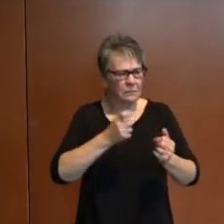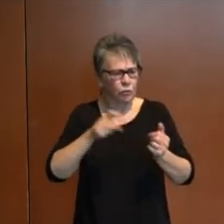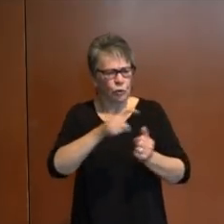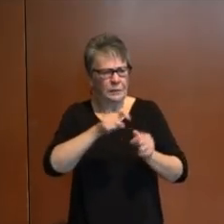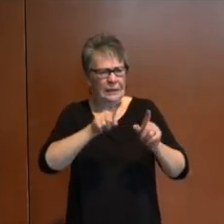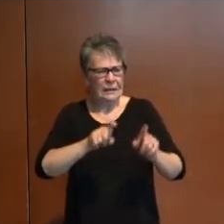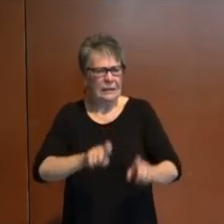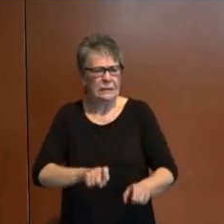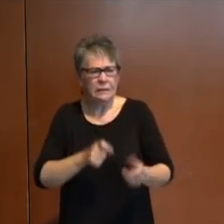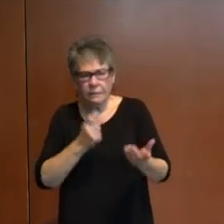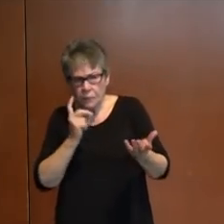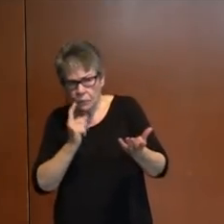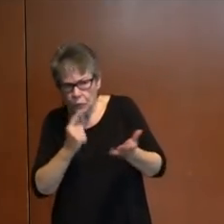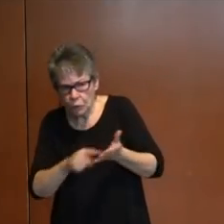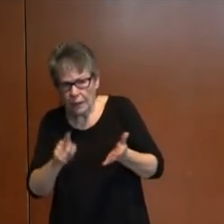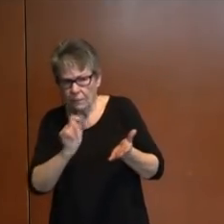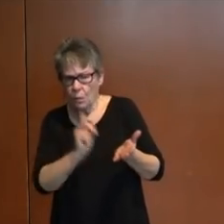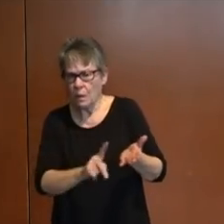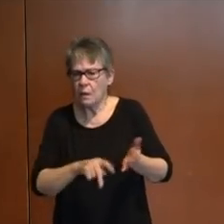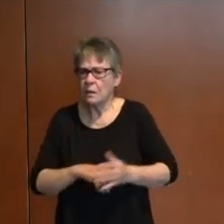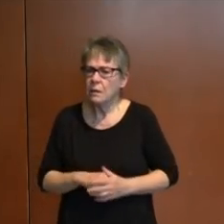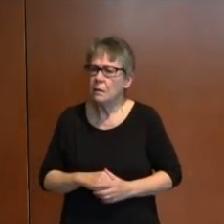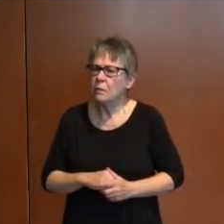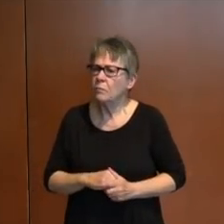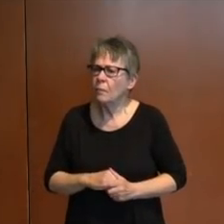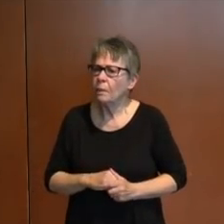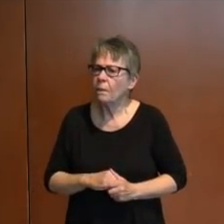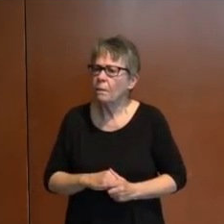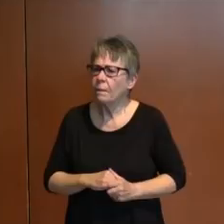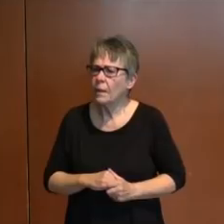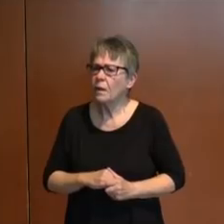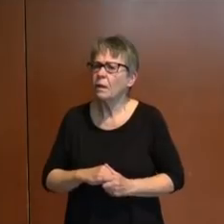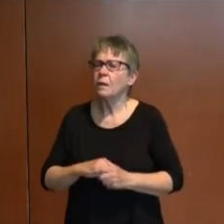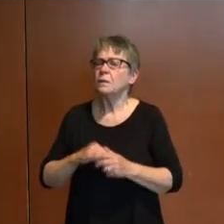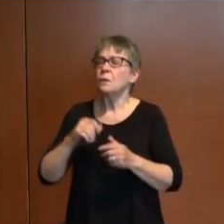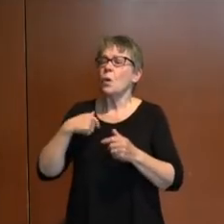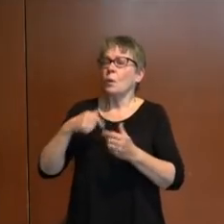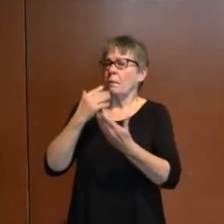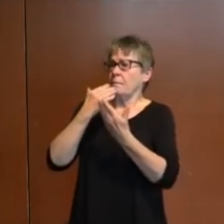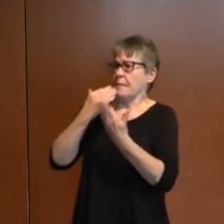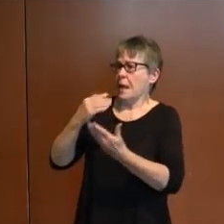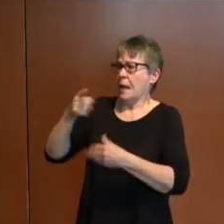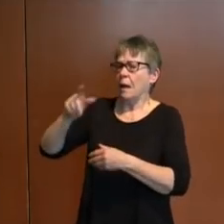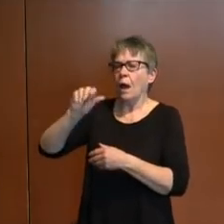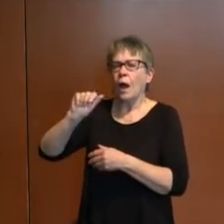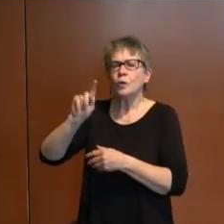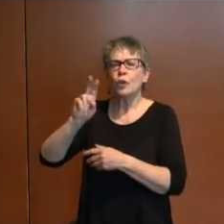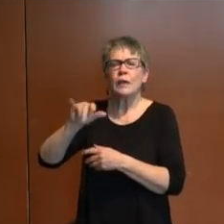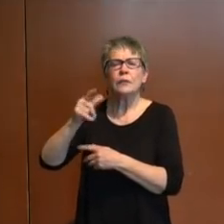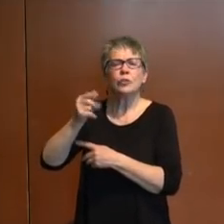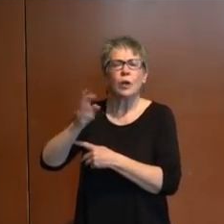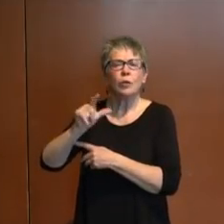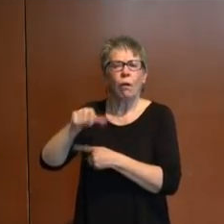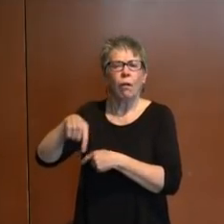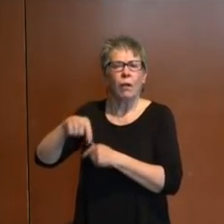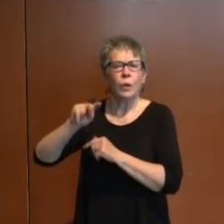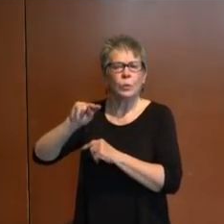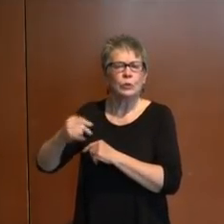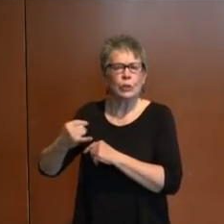Gabir Grewal, and Colonel Pat Callahan for their efforts to ensure our frontline responders are protected.